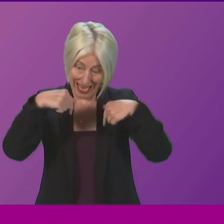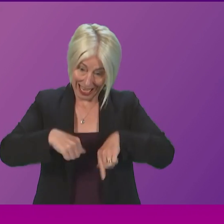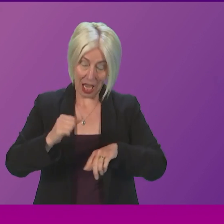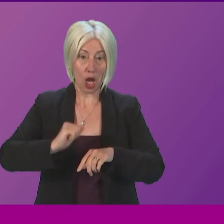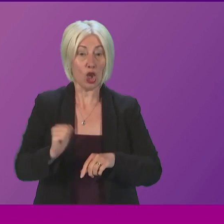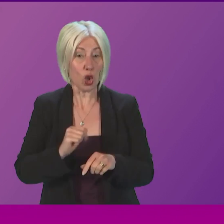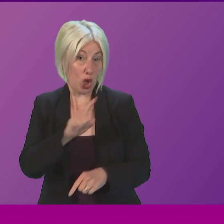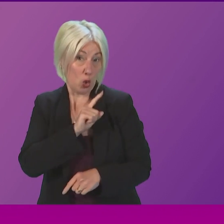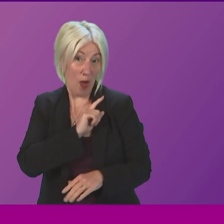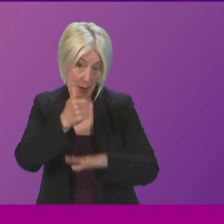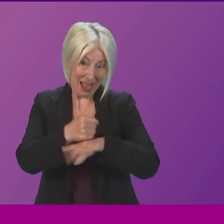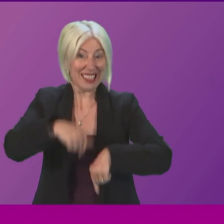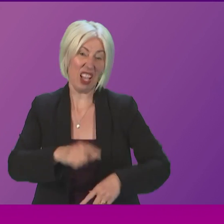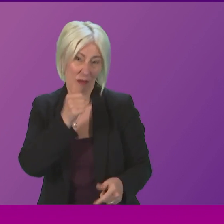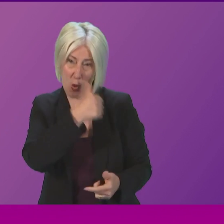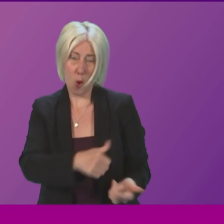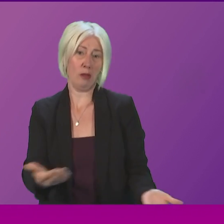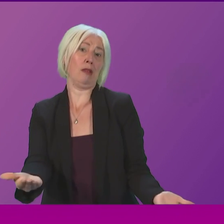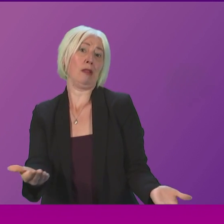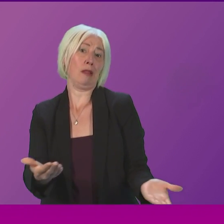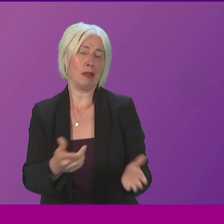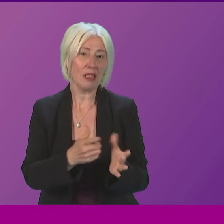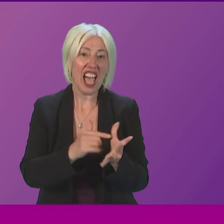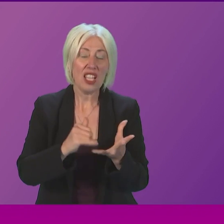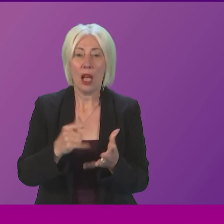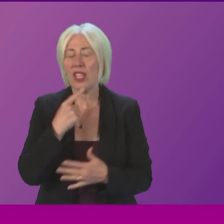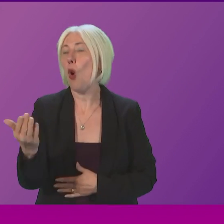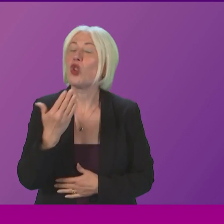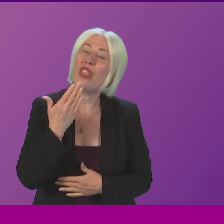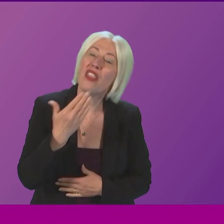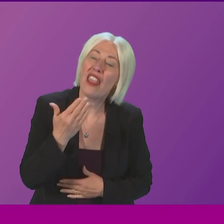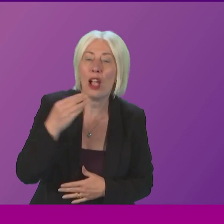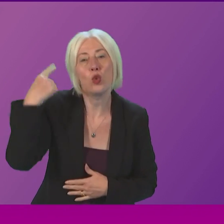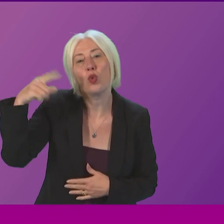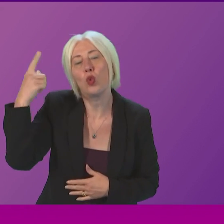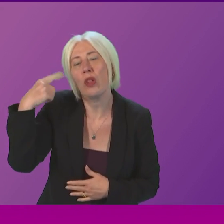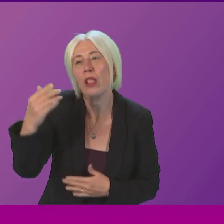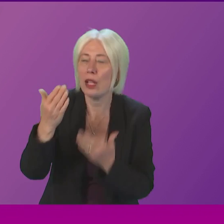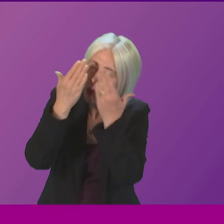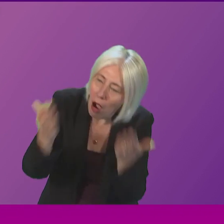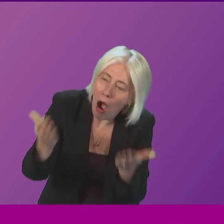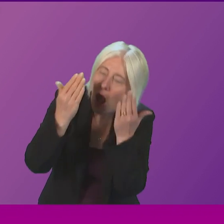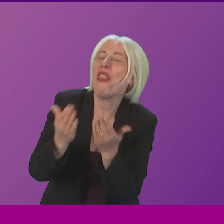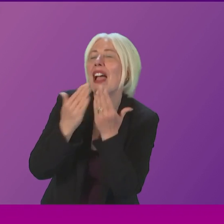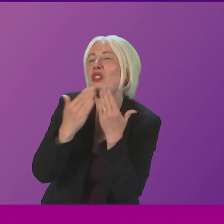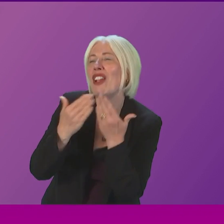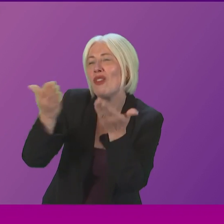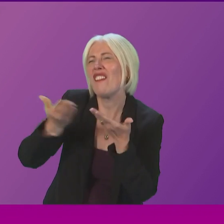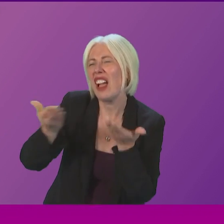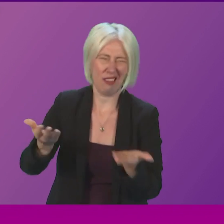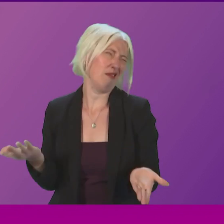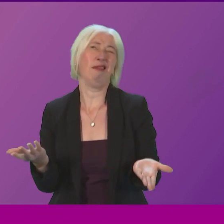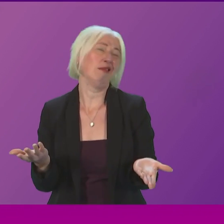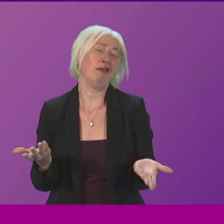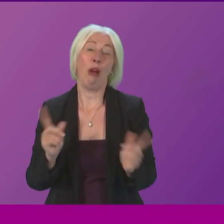Scotland. And Anna Sauer says we should be thanking our London masters for the crumbs off the table. Well, forgive me,